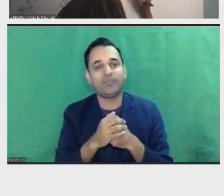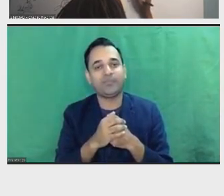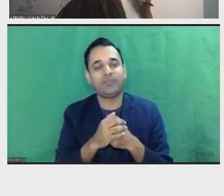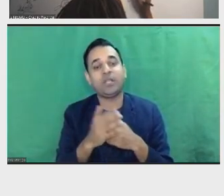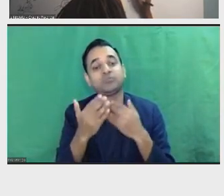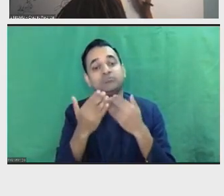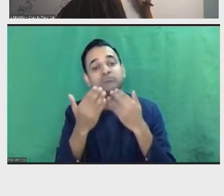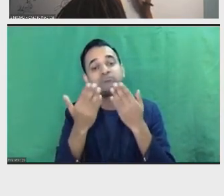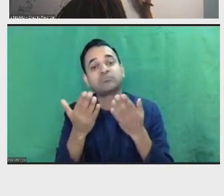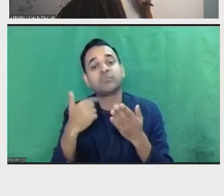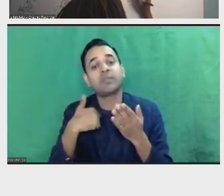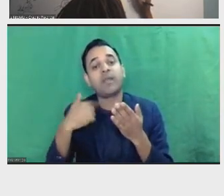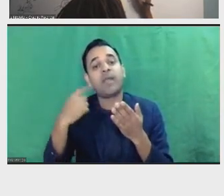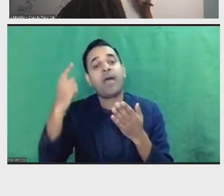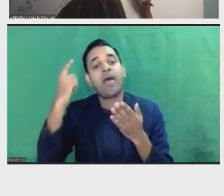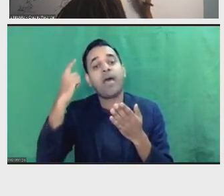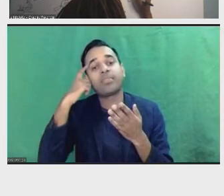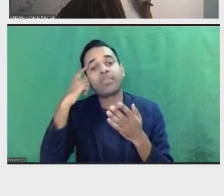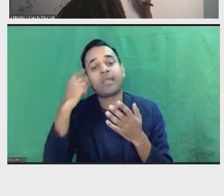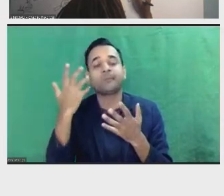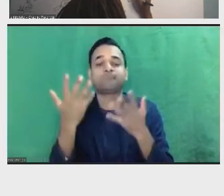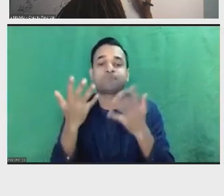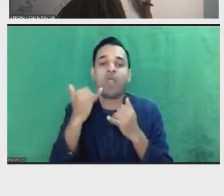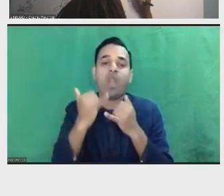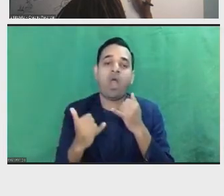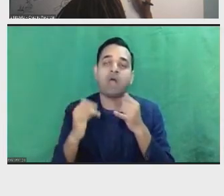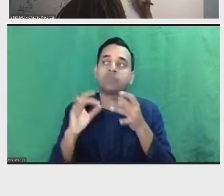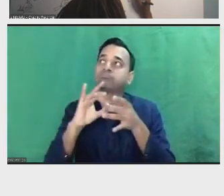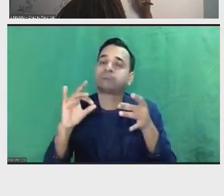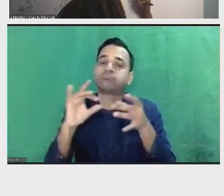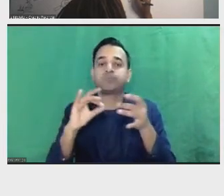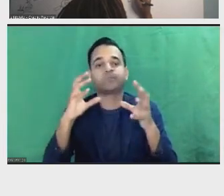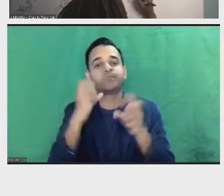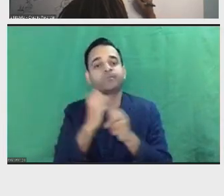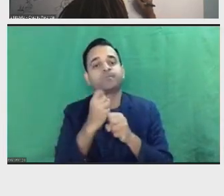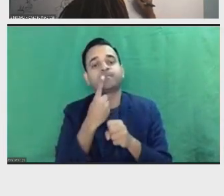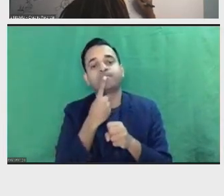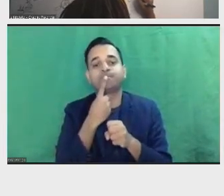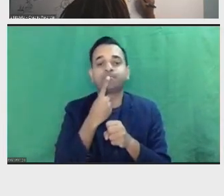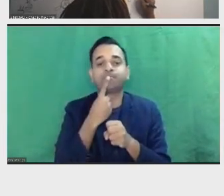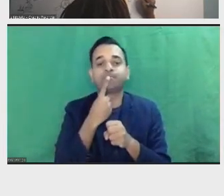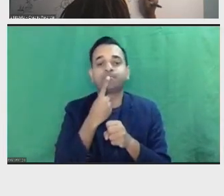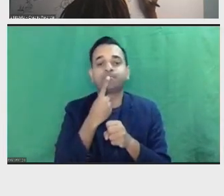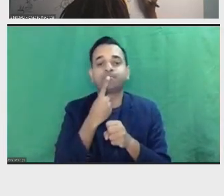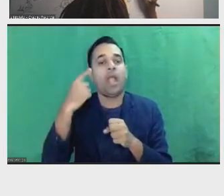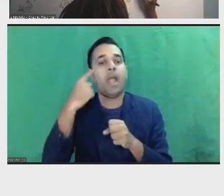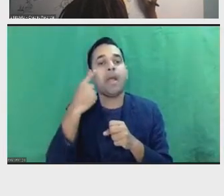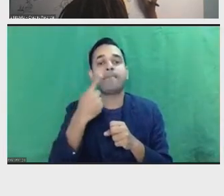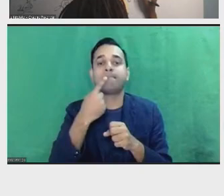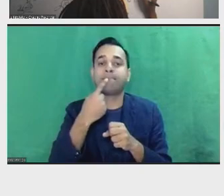have talked to me and expressed their views of the world, and that has opened my eyes.